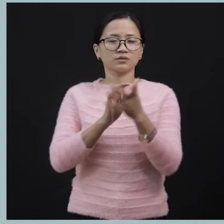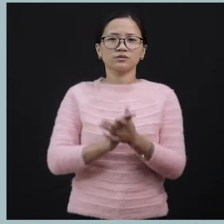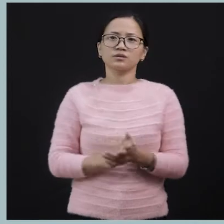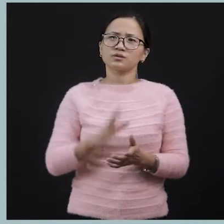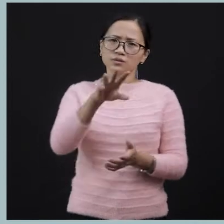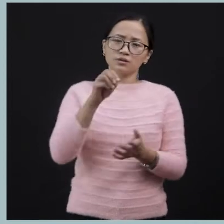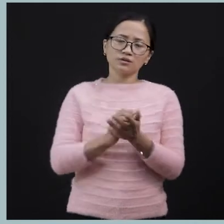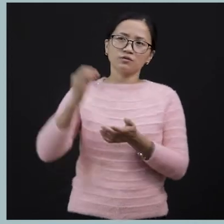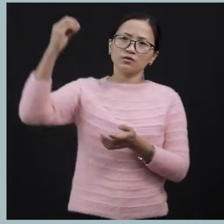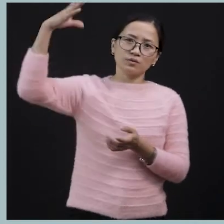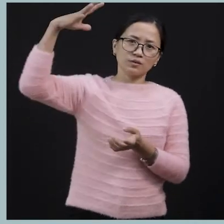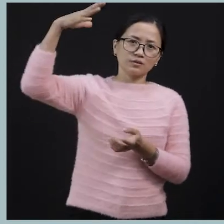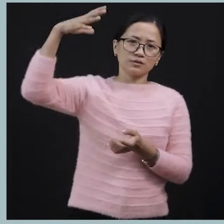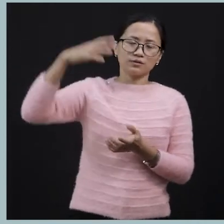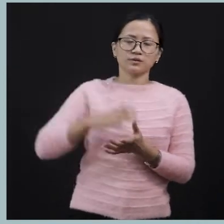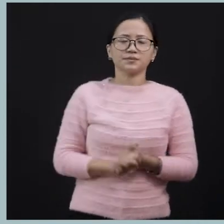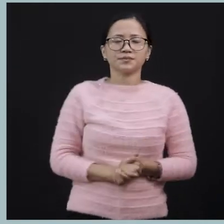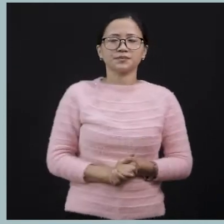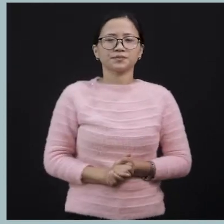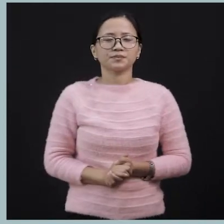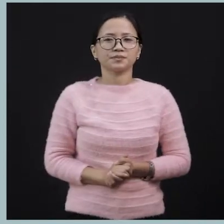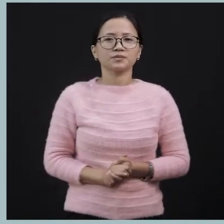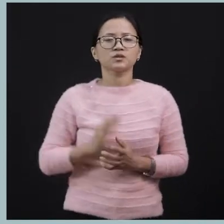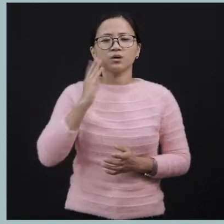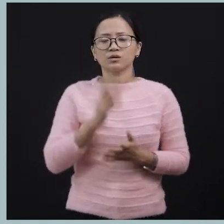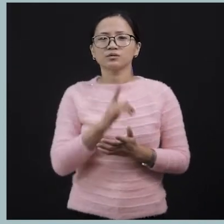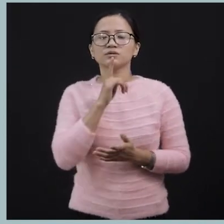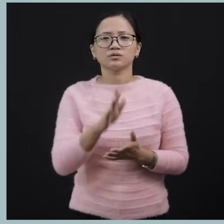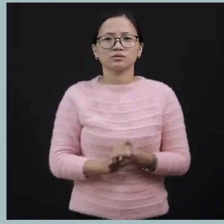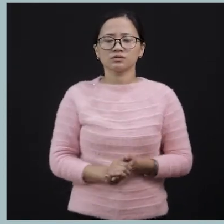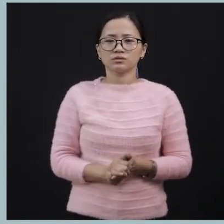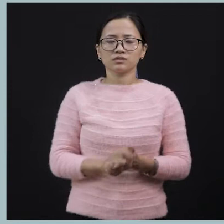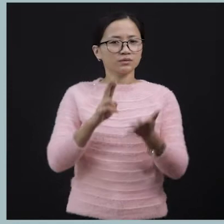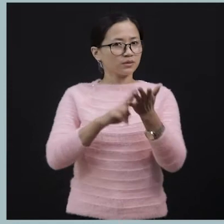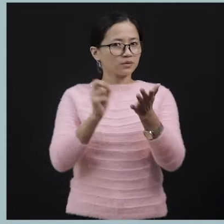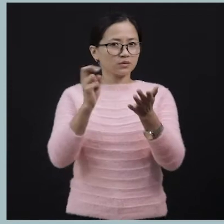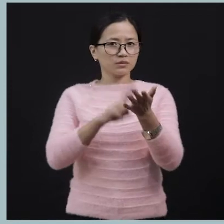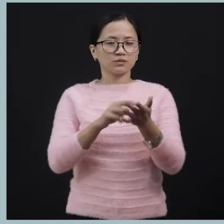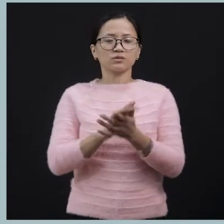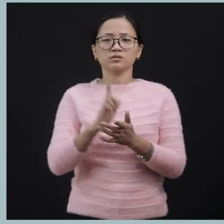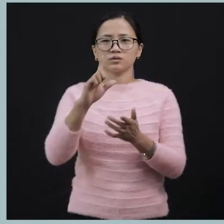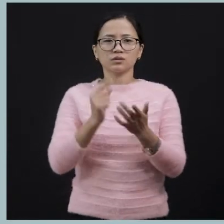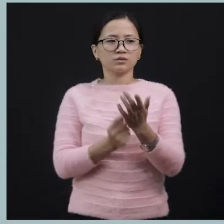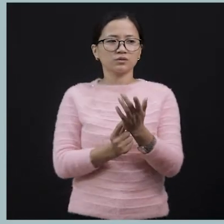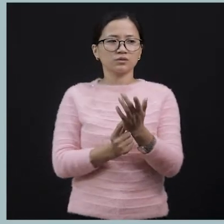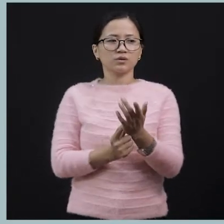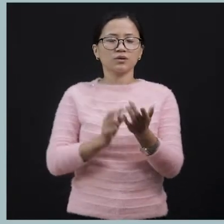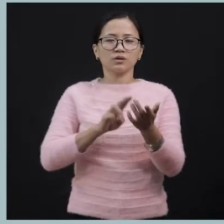sun. Right? Now, when we say non-luminous object,